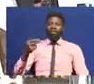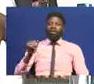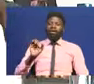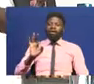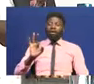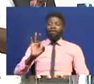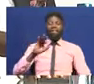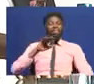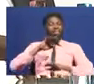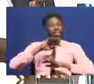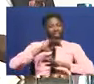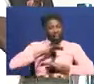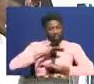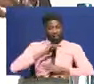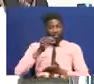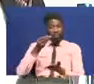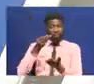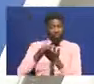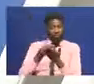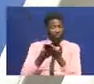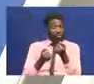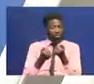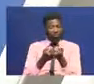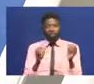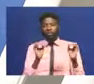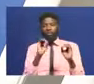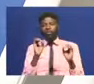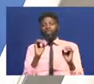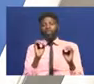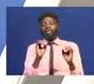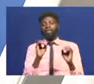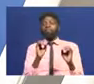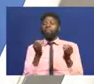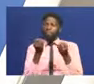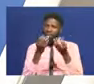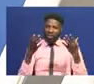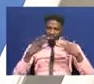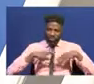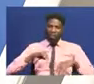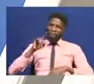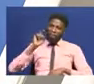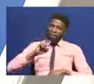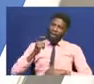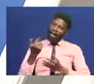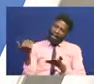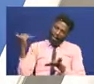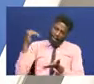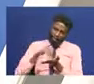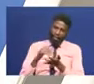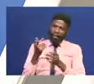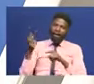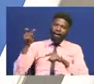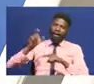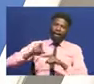protection. There are still too many people who have to fund the healthcare out of pocket. It is estimated, for example, as of